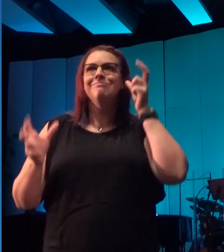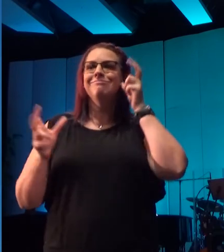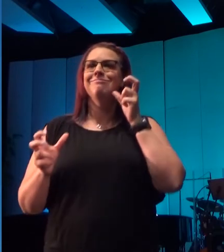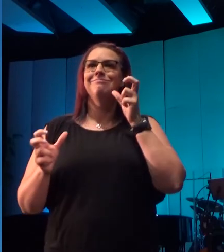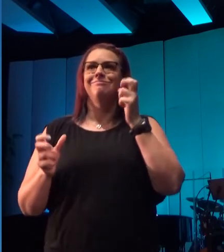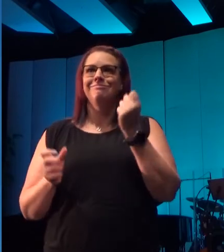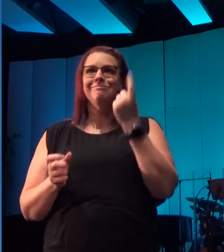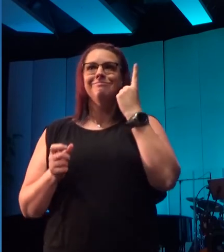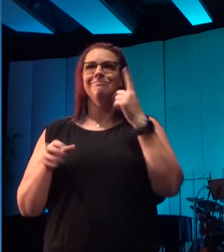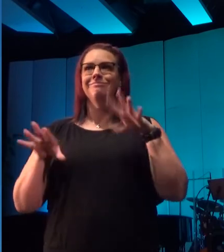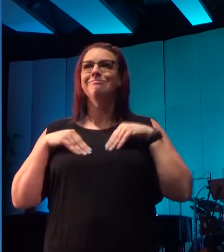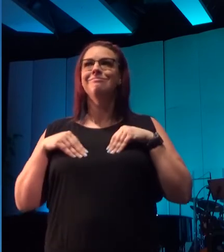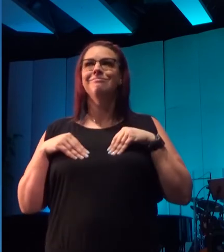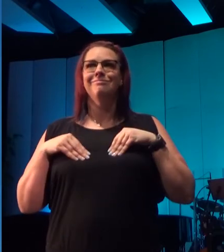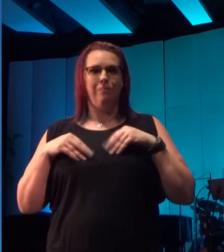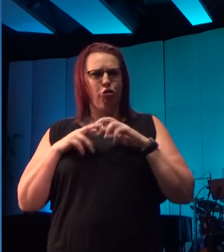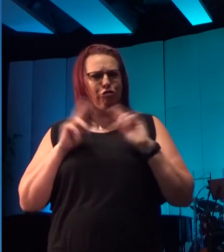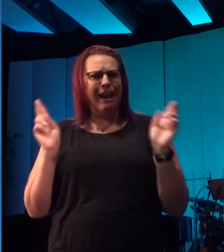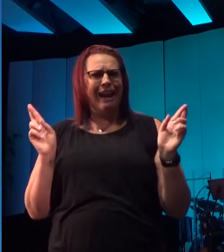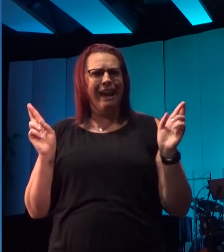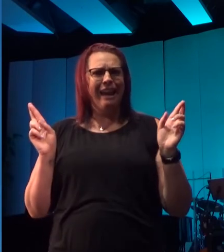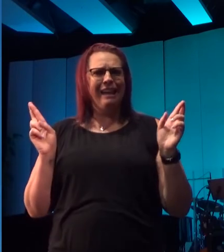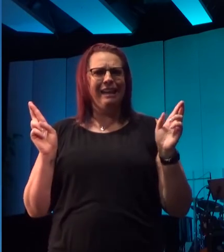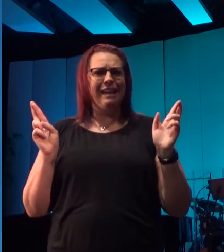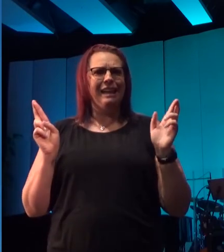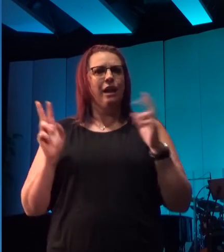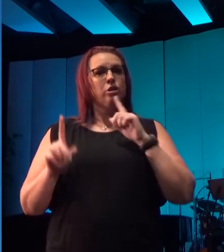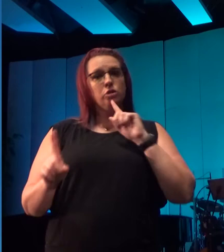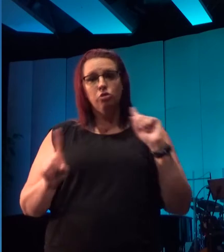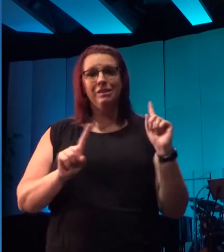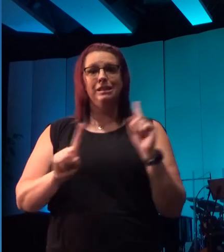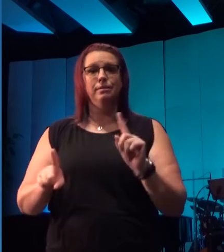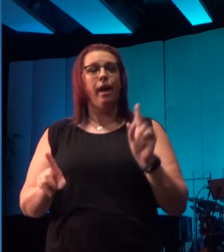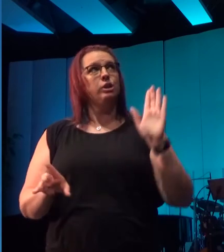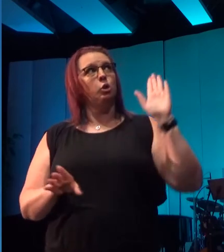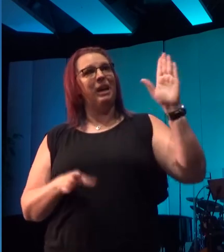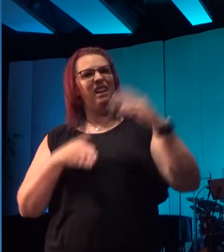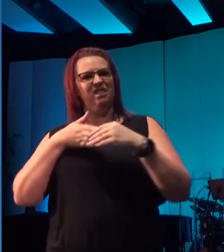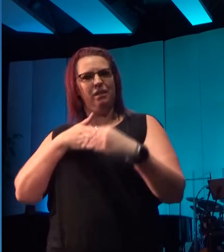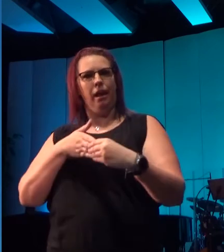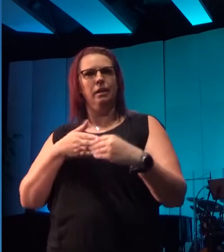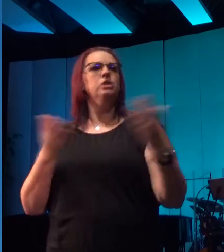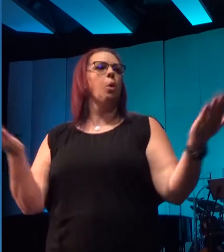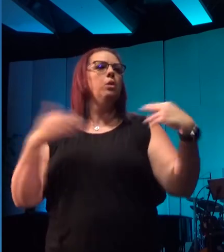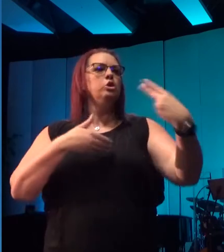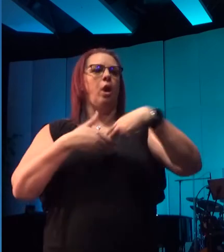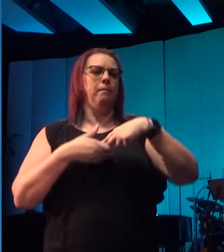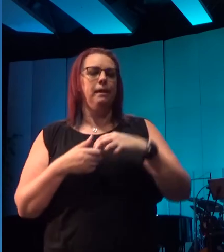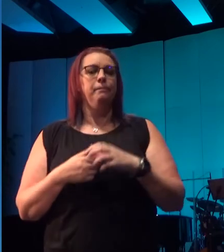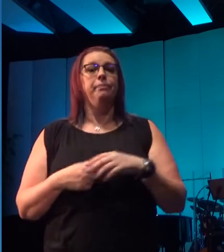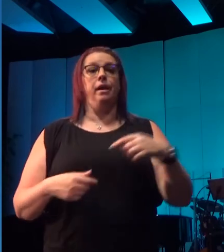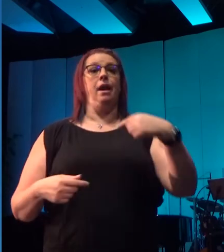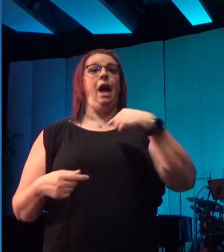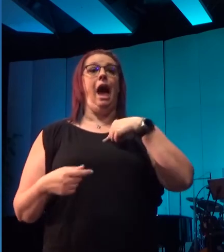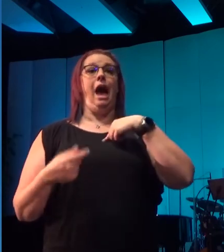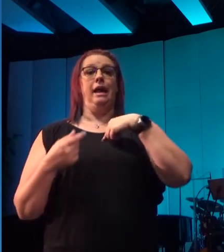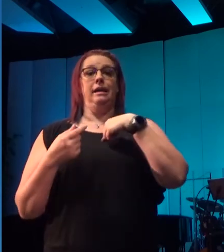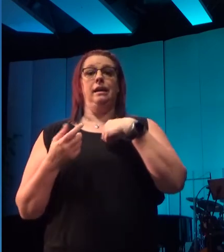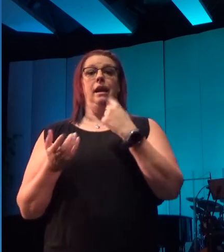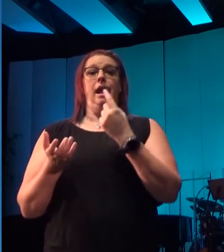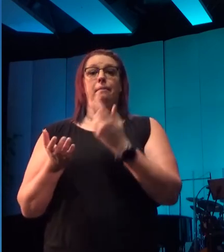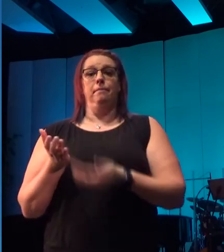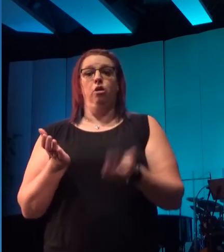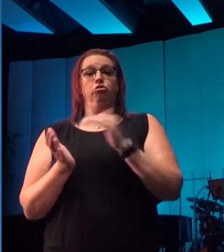and readiness to respond to the nudgings and the leadings. So let's say this together. I am restored in